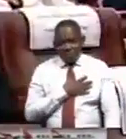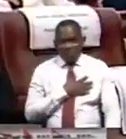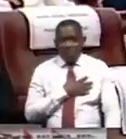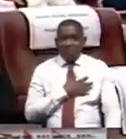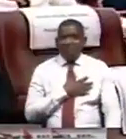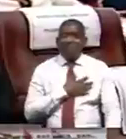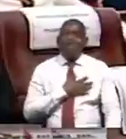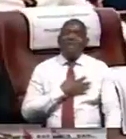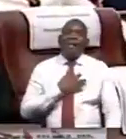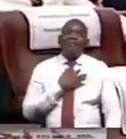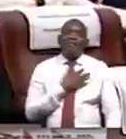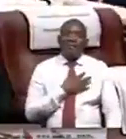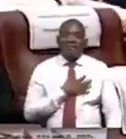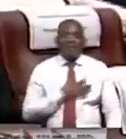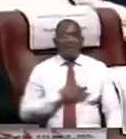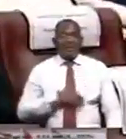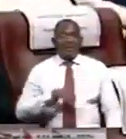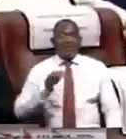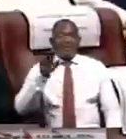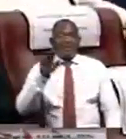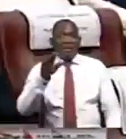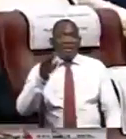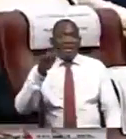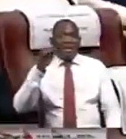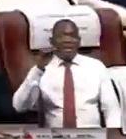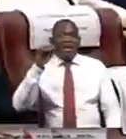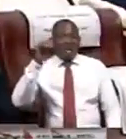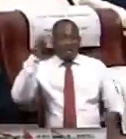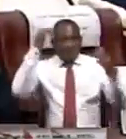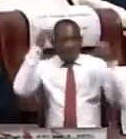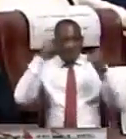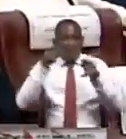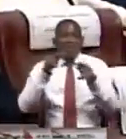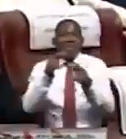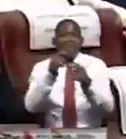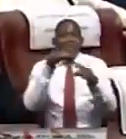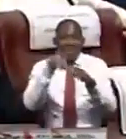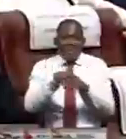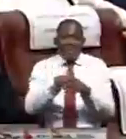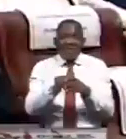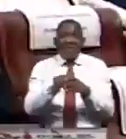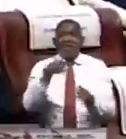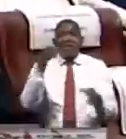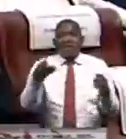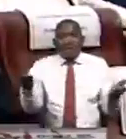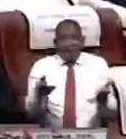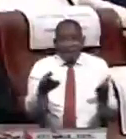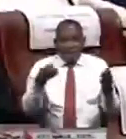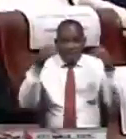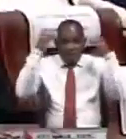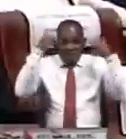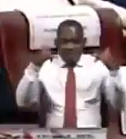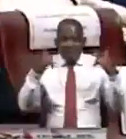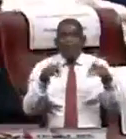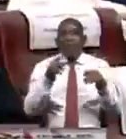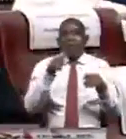mean, your ladyship has been part of a ruling in this court which said the right